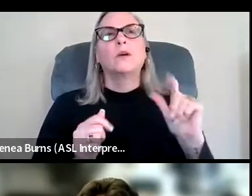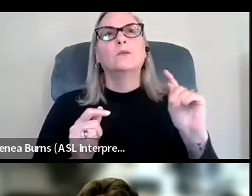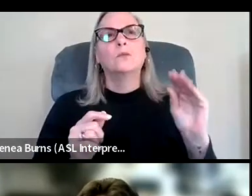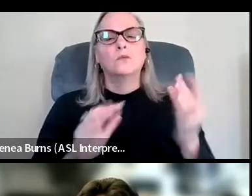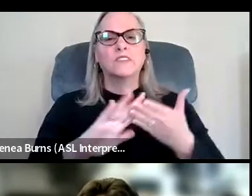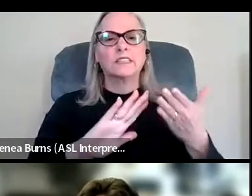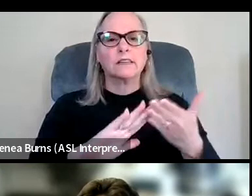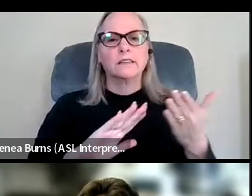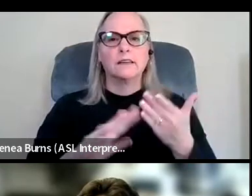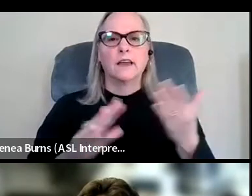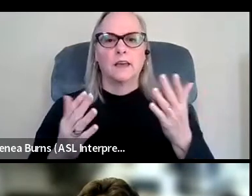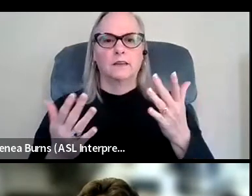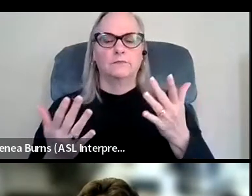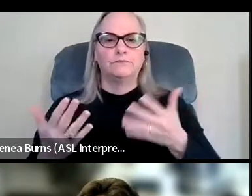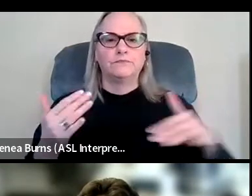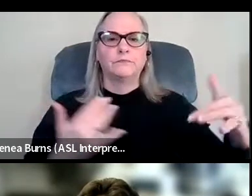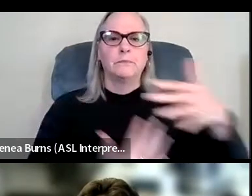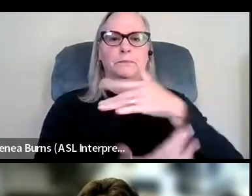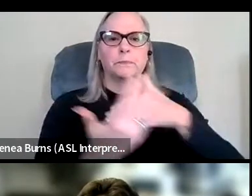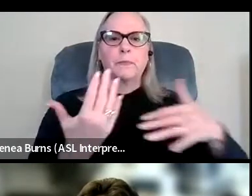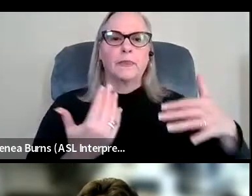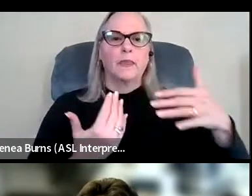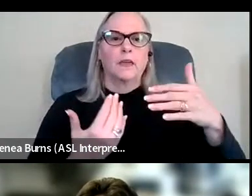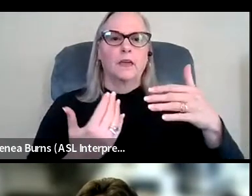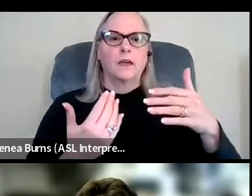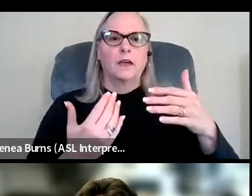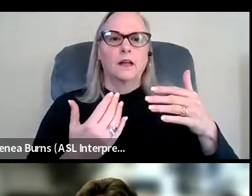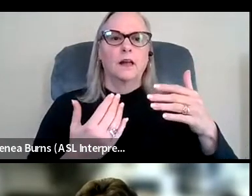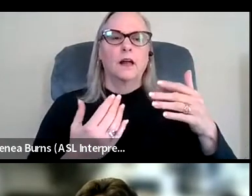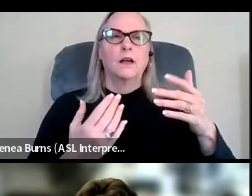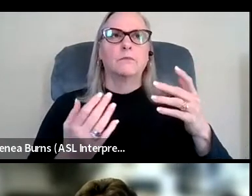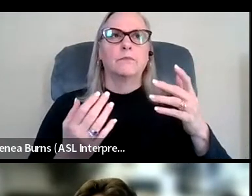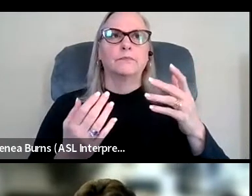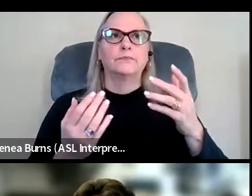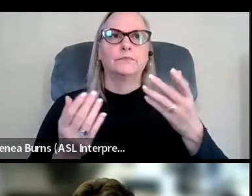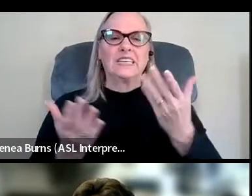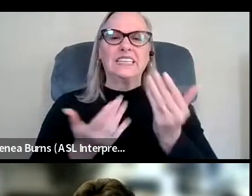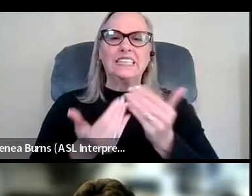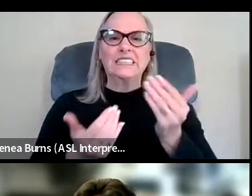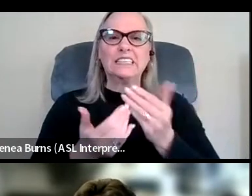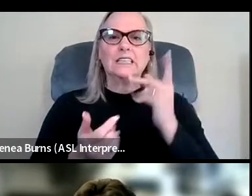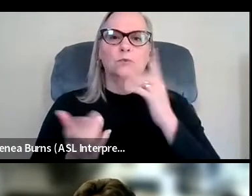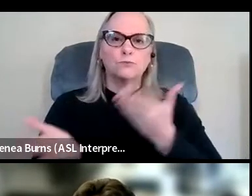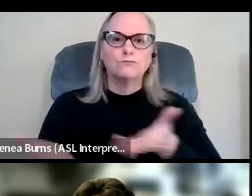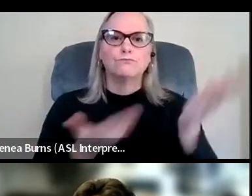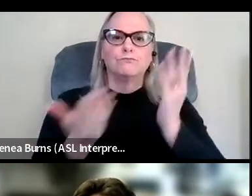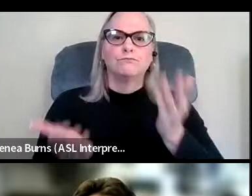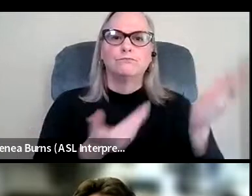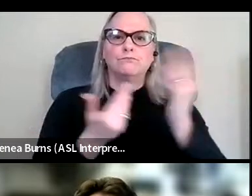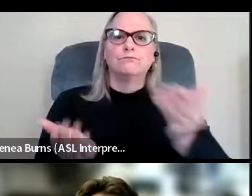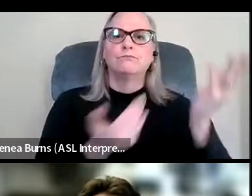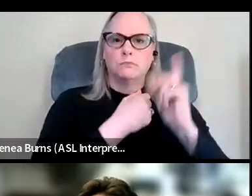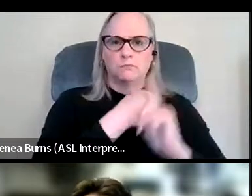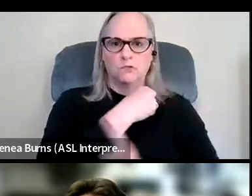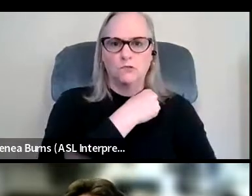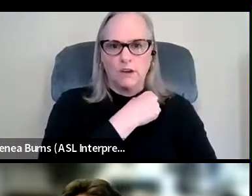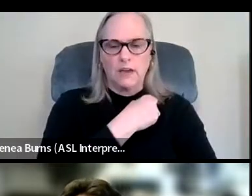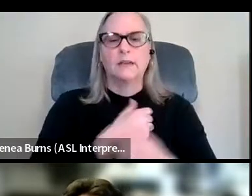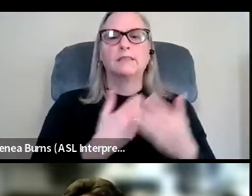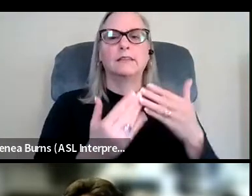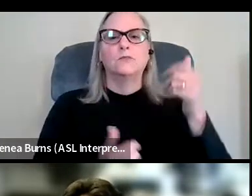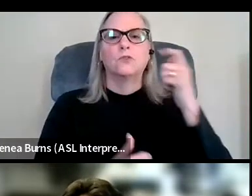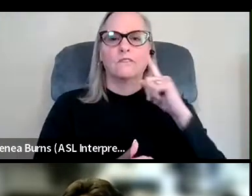of the refuse removal and make that easier on the truck drivers.